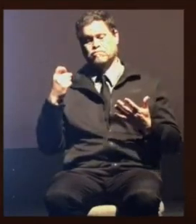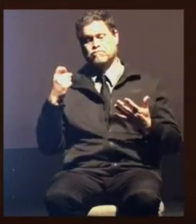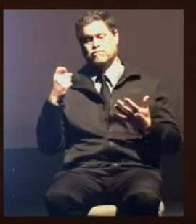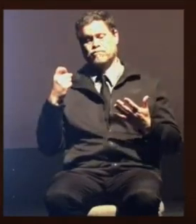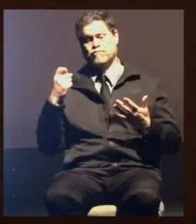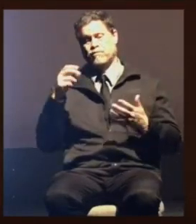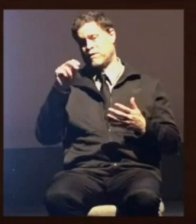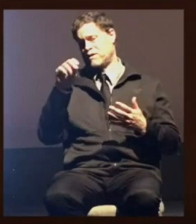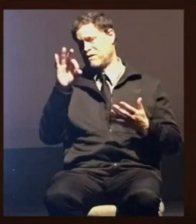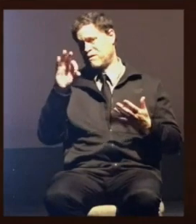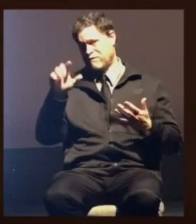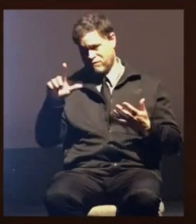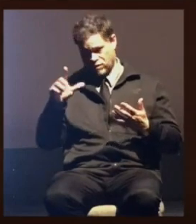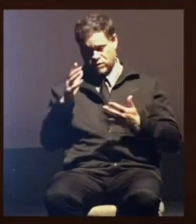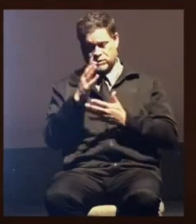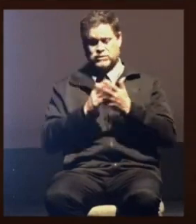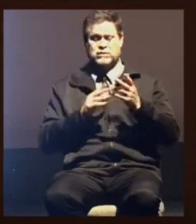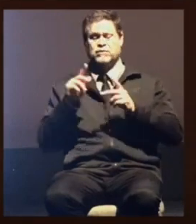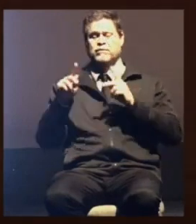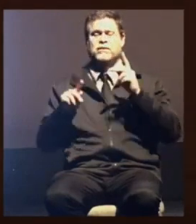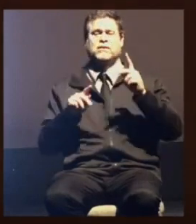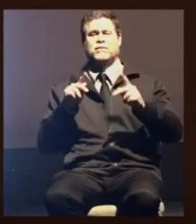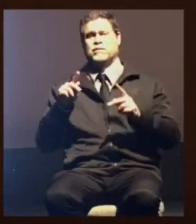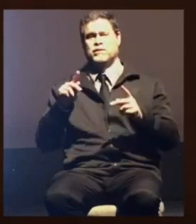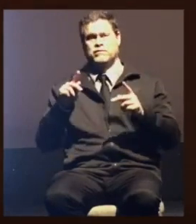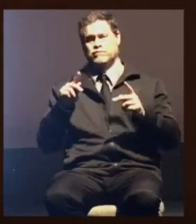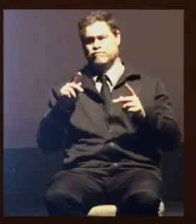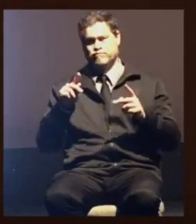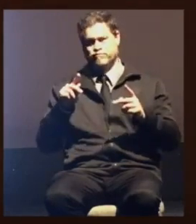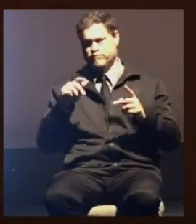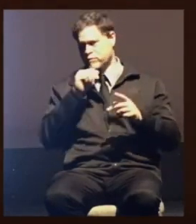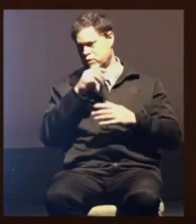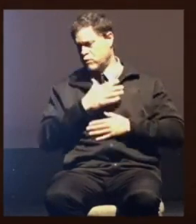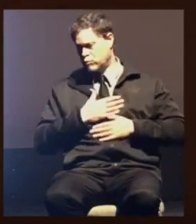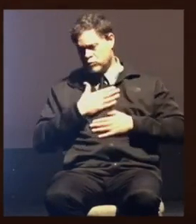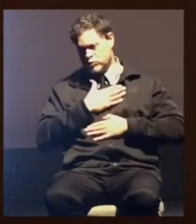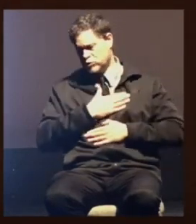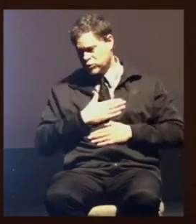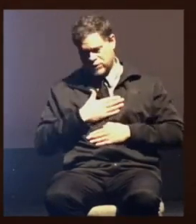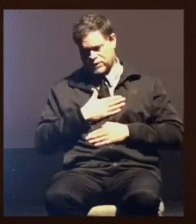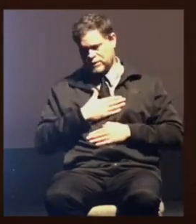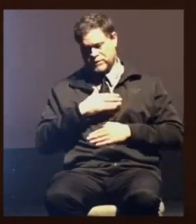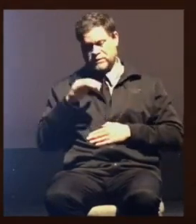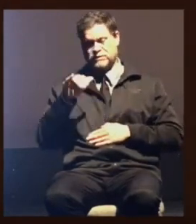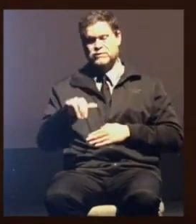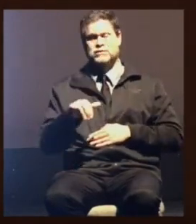it's the NFL, and some people, they don't appreciate this.